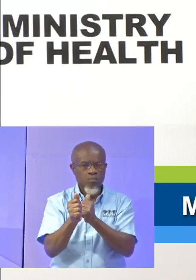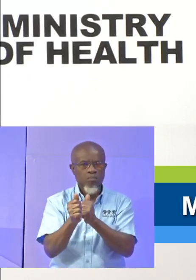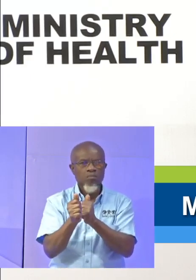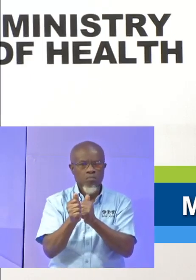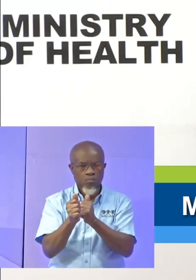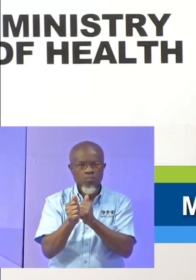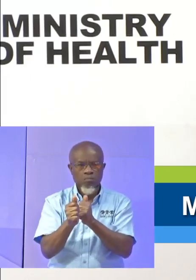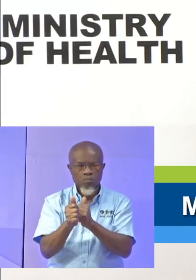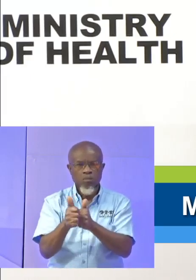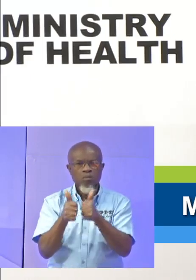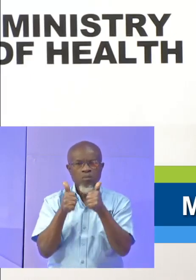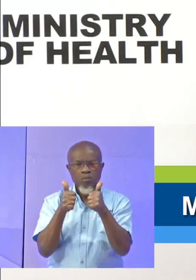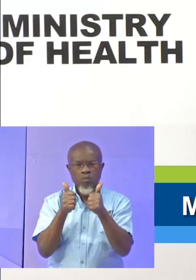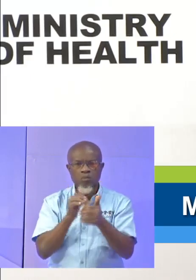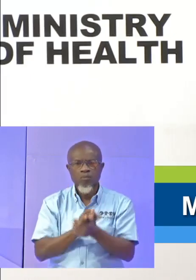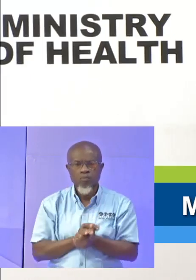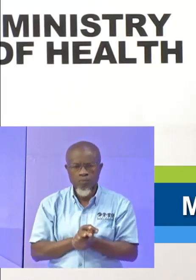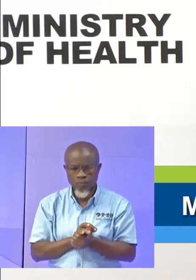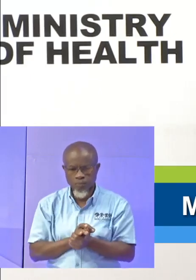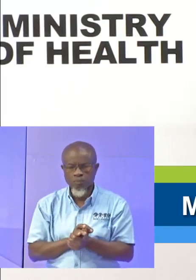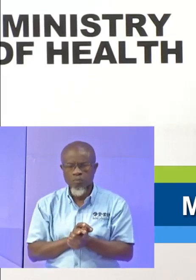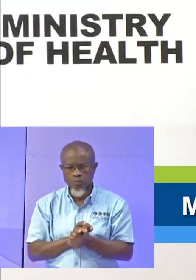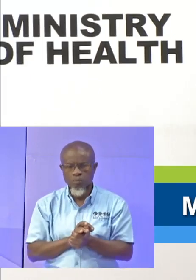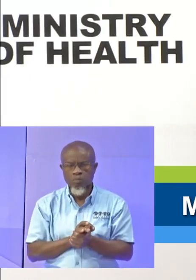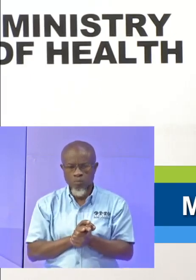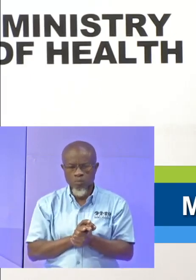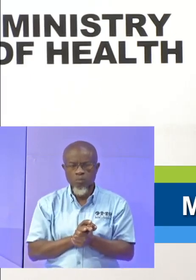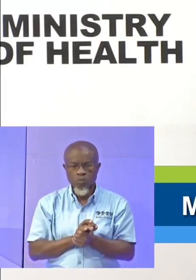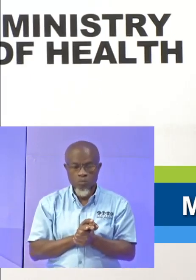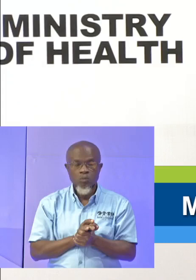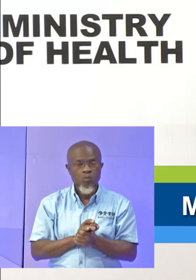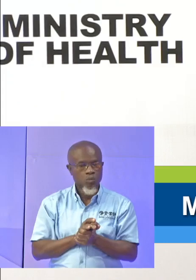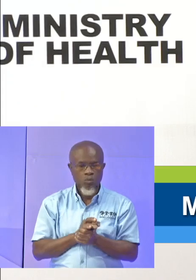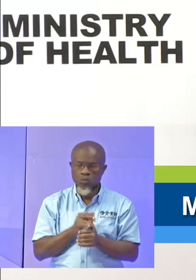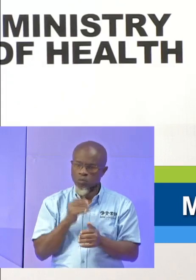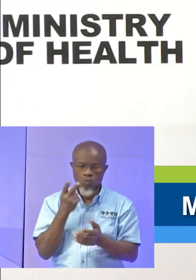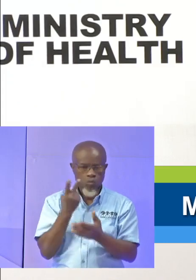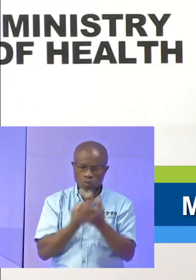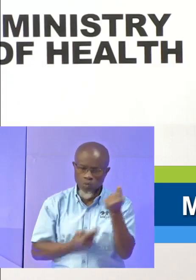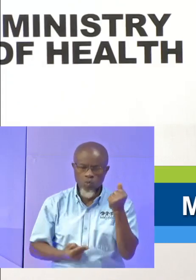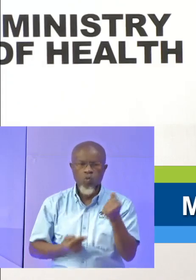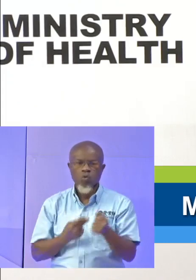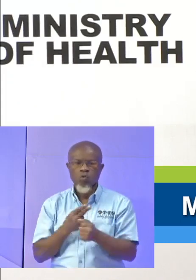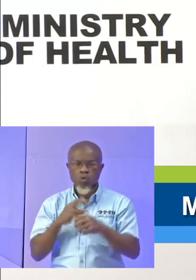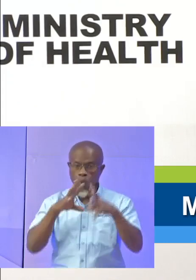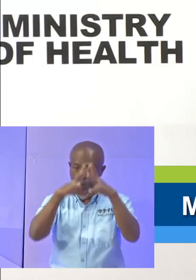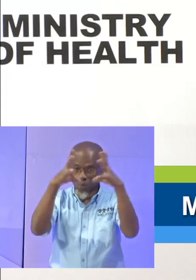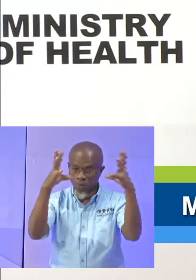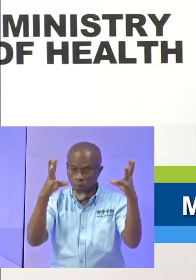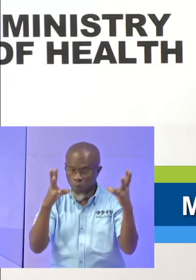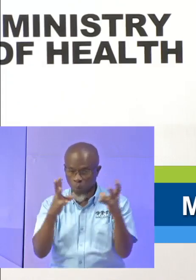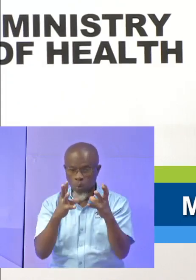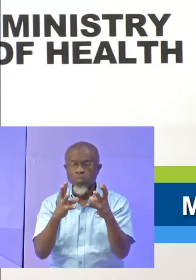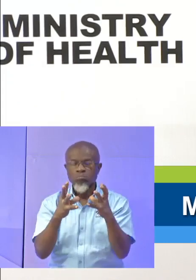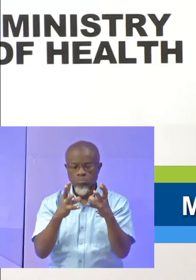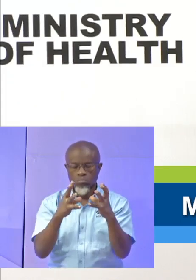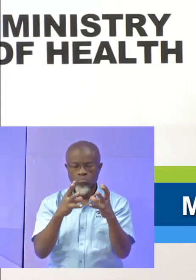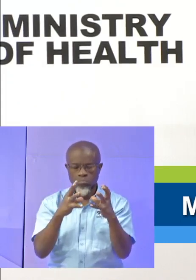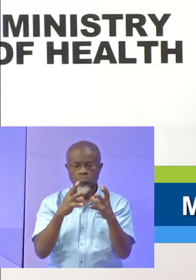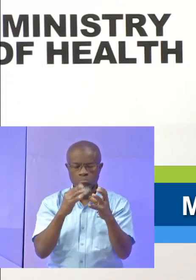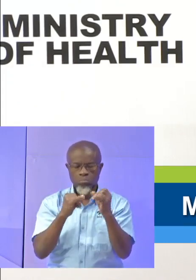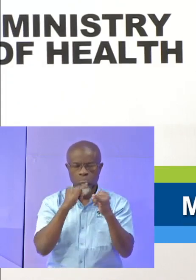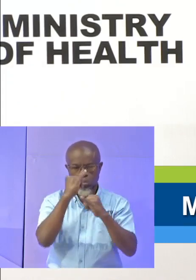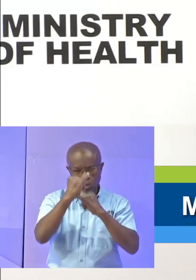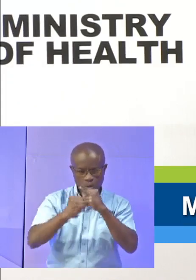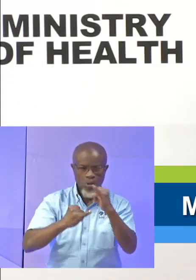authorization either at the national level or at the international level. So that's the general overview I can give of it.